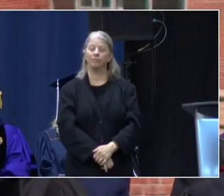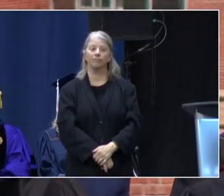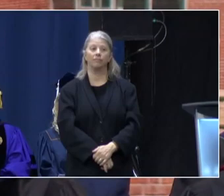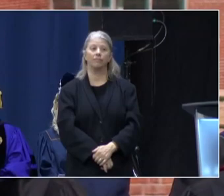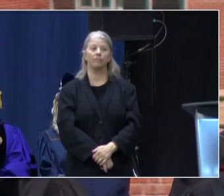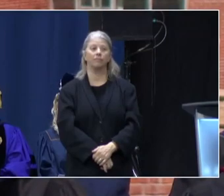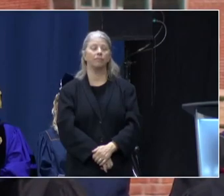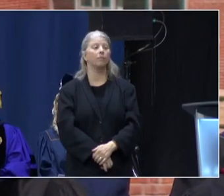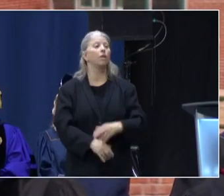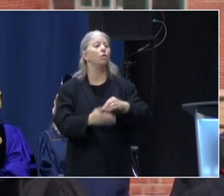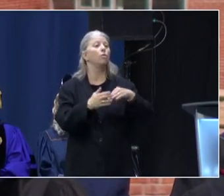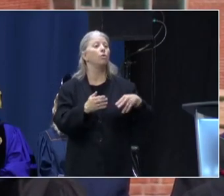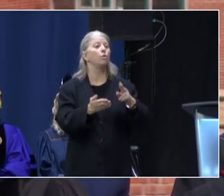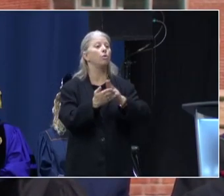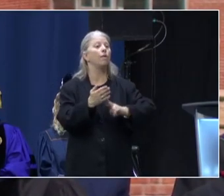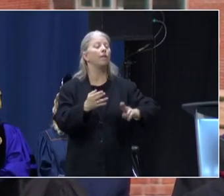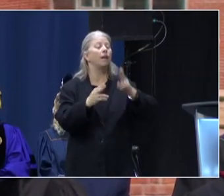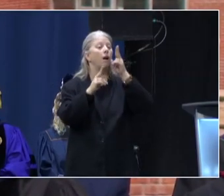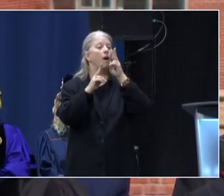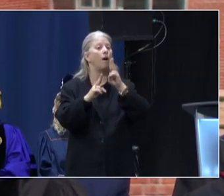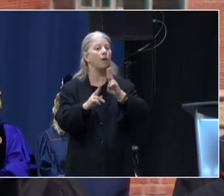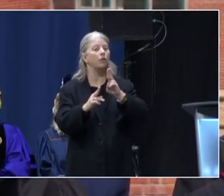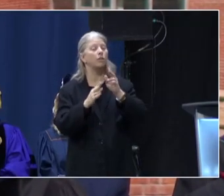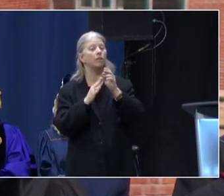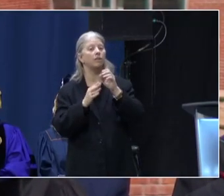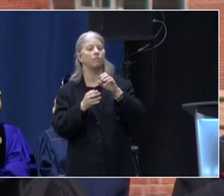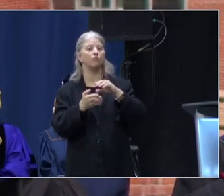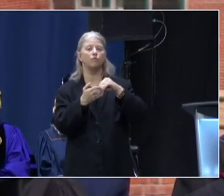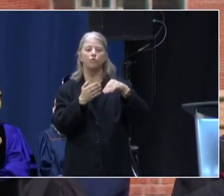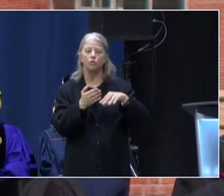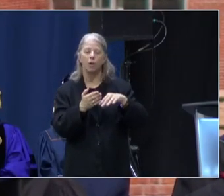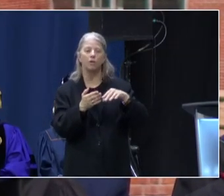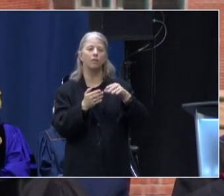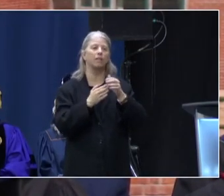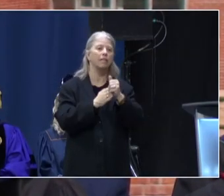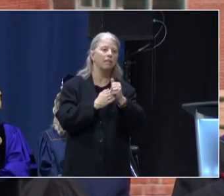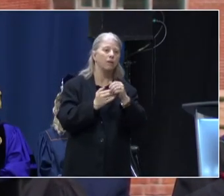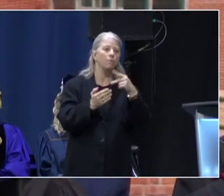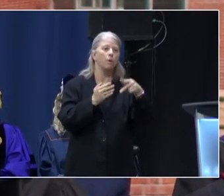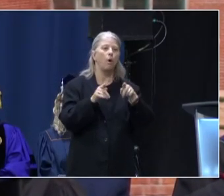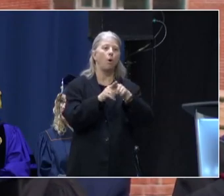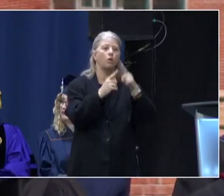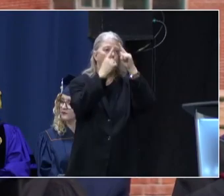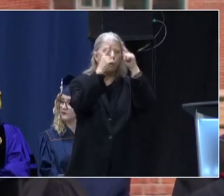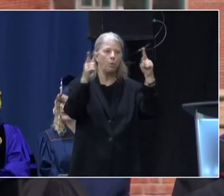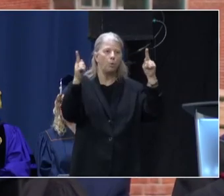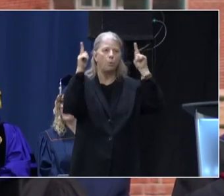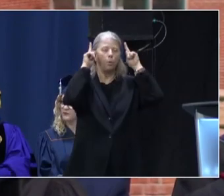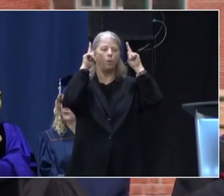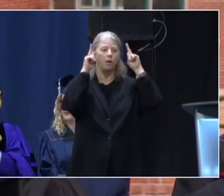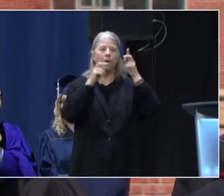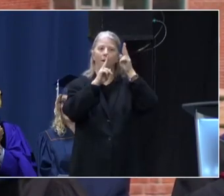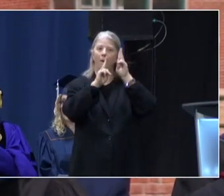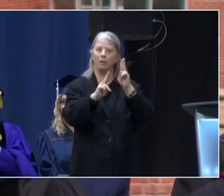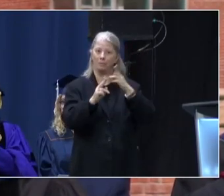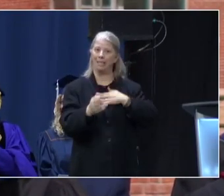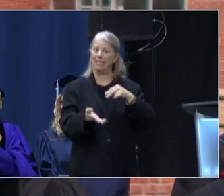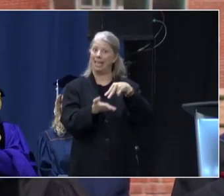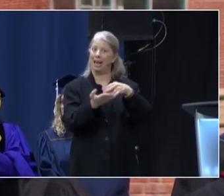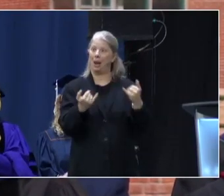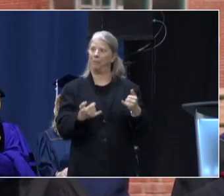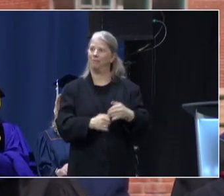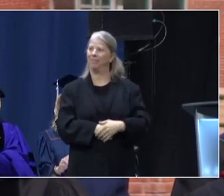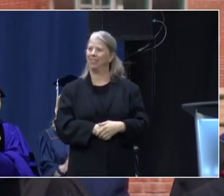Would students in the University Honors, Scholars, and Leadership Program, as well as Mortarboard students, please stand.